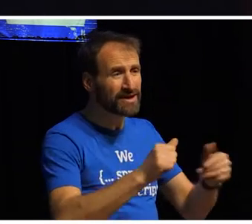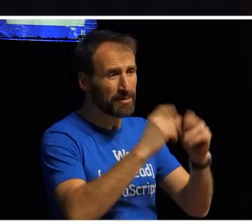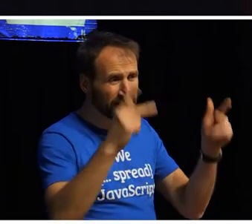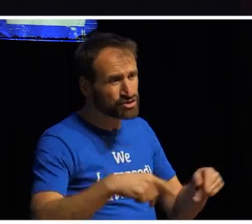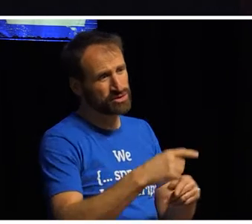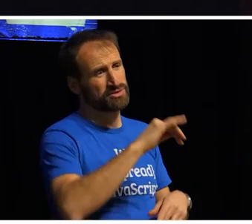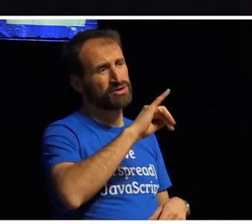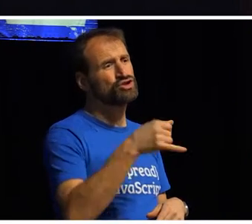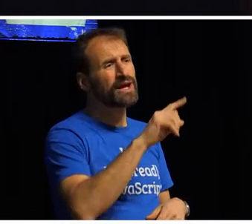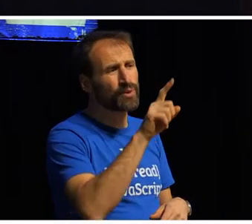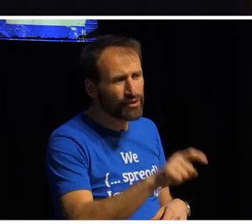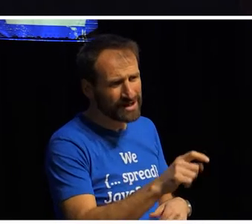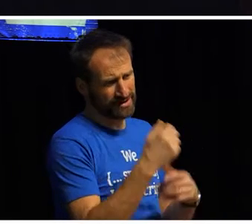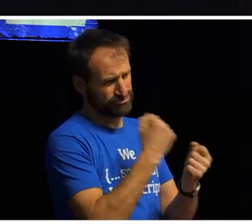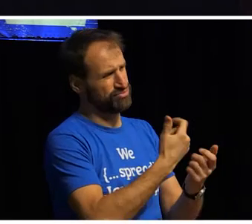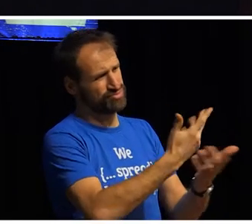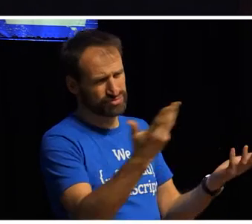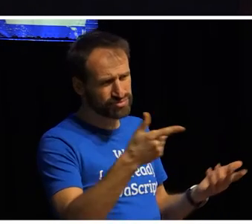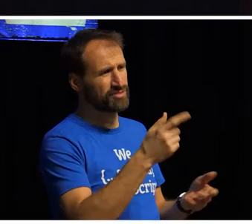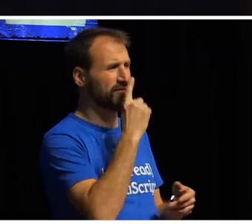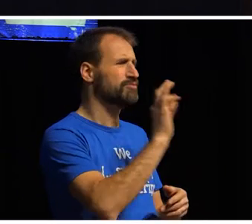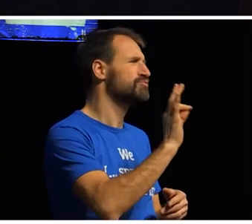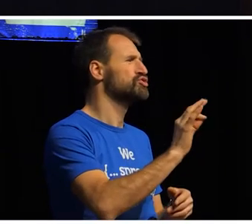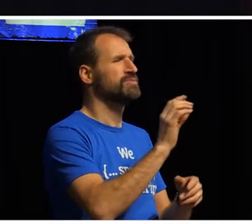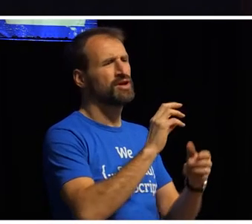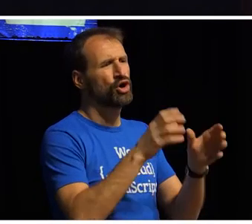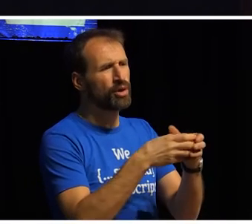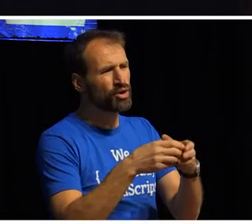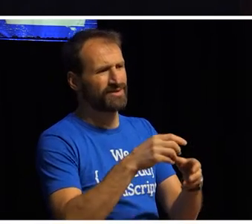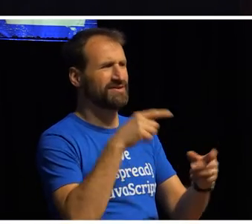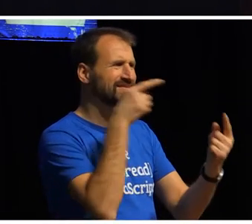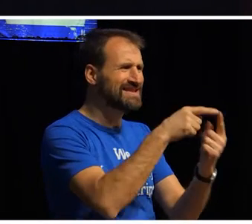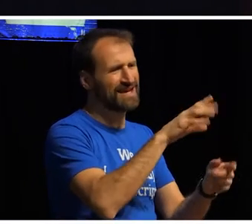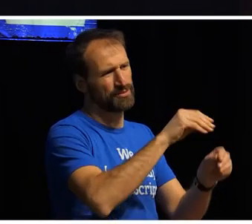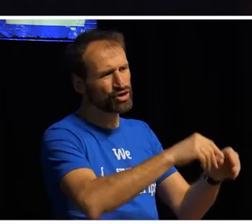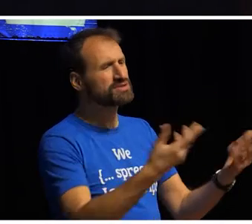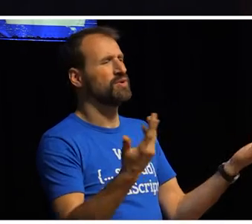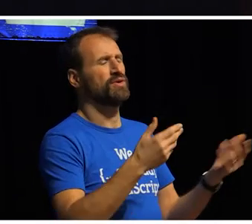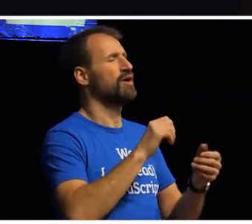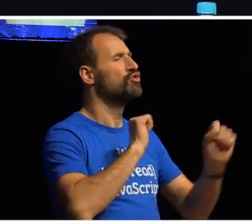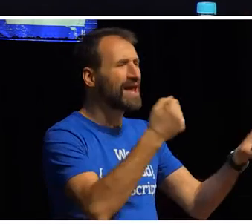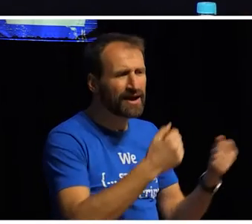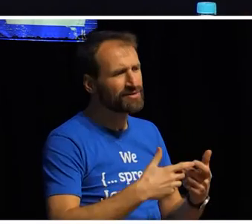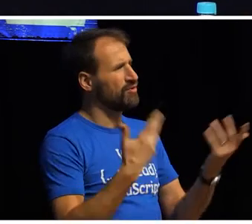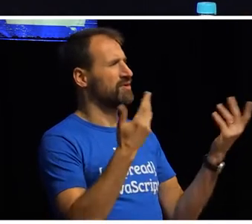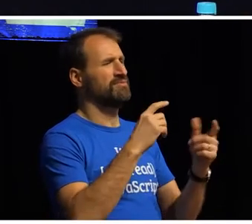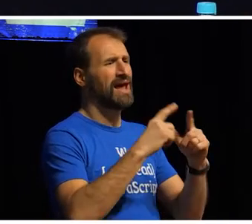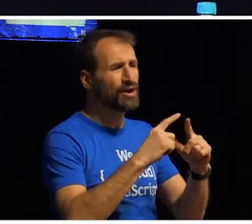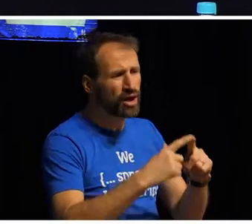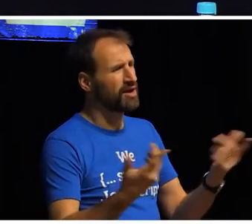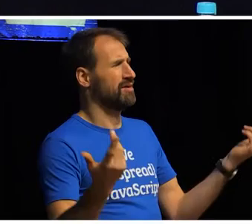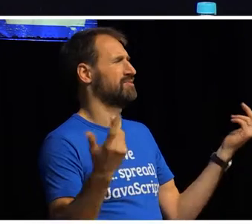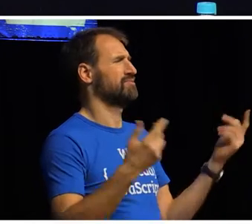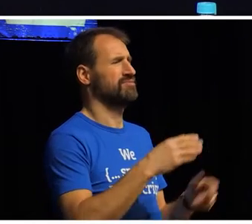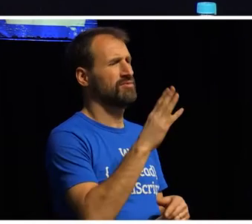cross-site scripting vulnerability for using a specific component of it you know in react and angular in in with